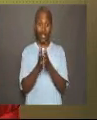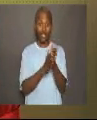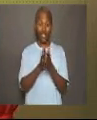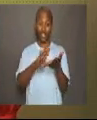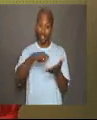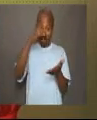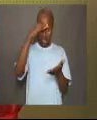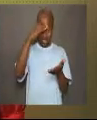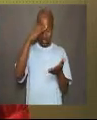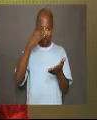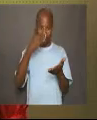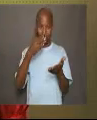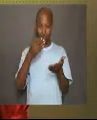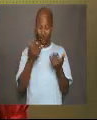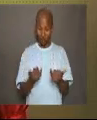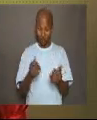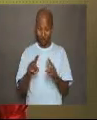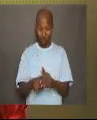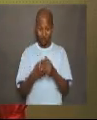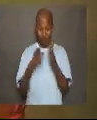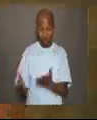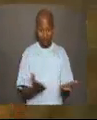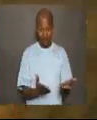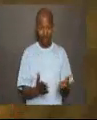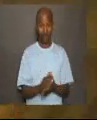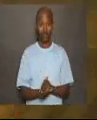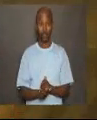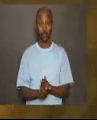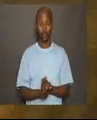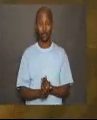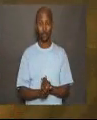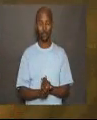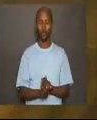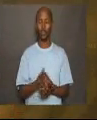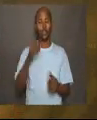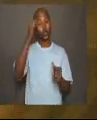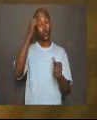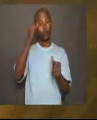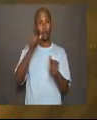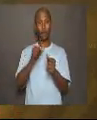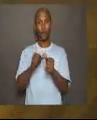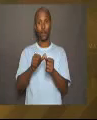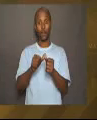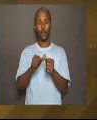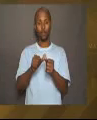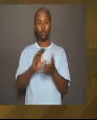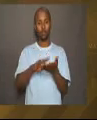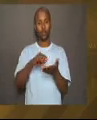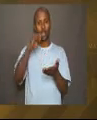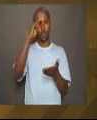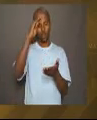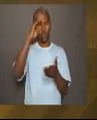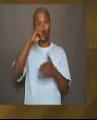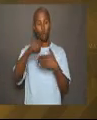lesson. Are you ready to get started? Do you remember what we have learned